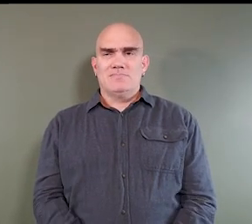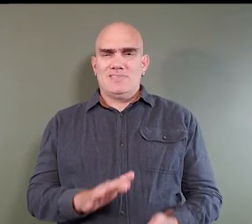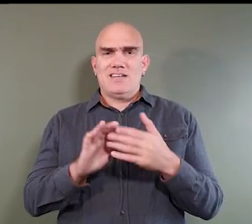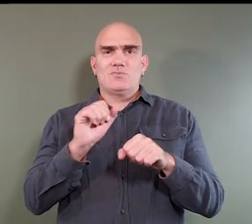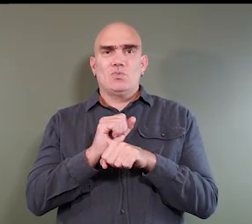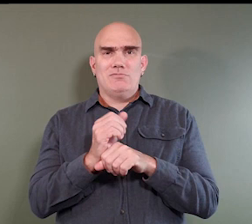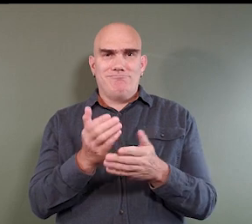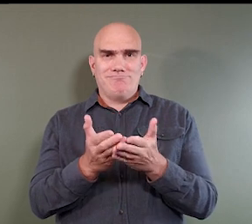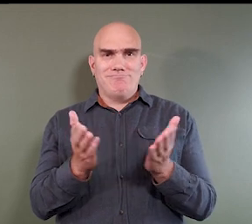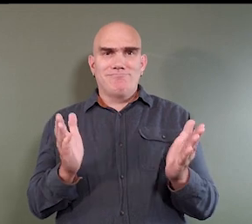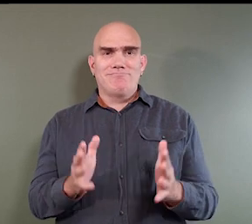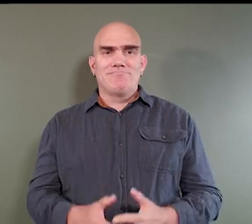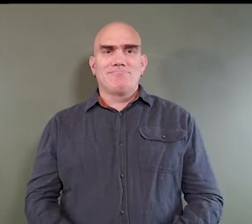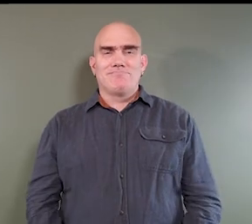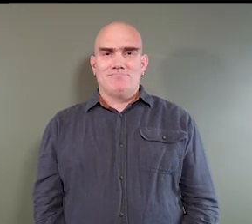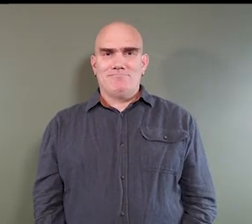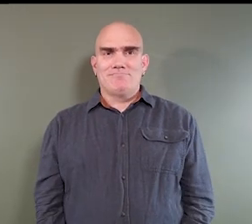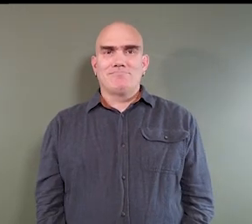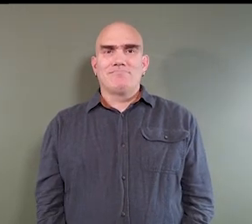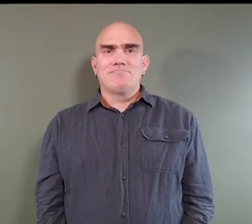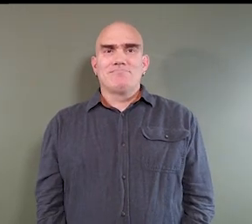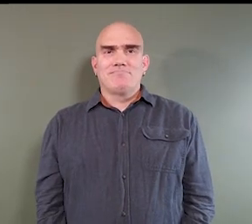Nice work, everyone.